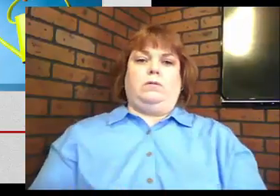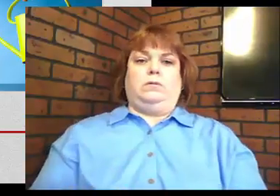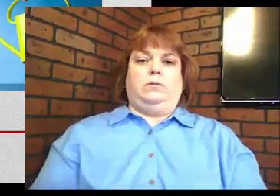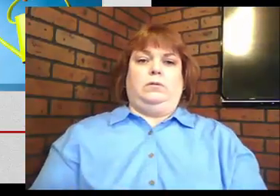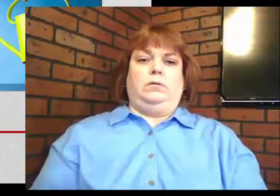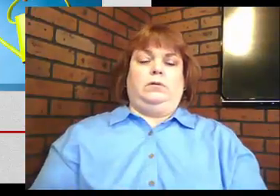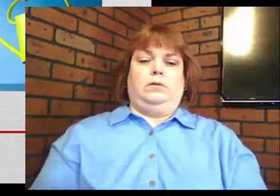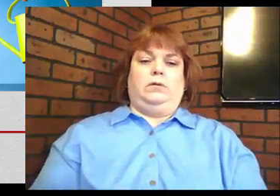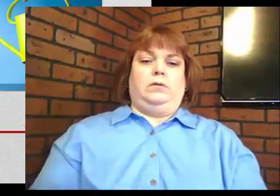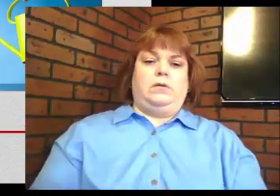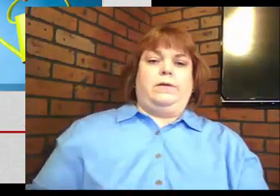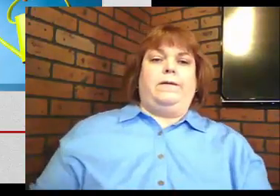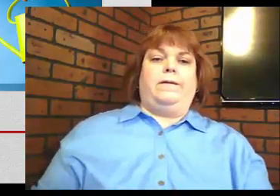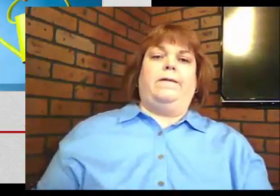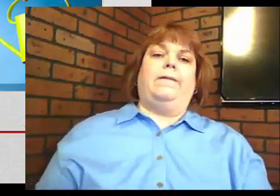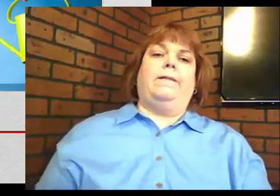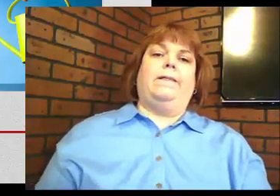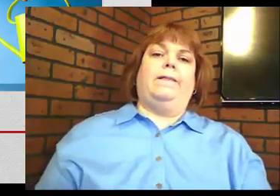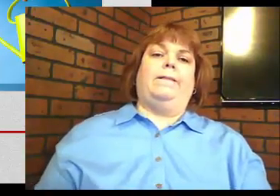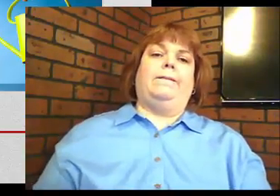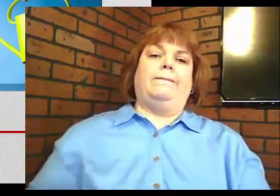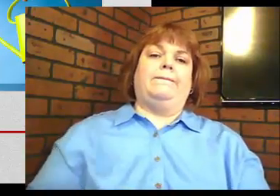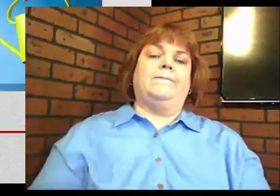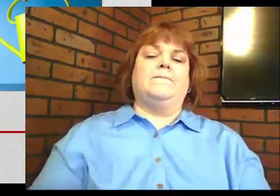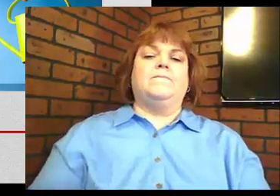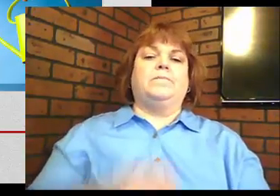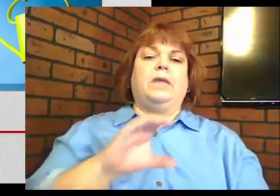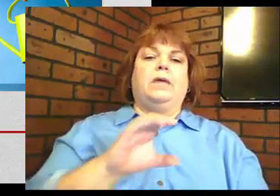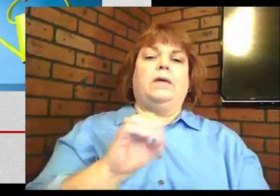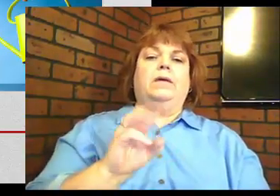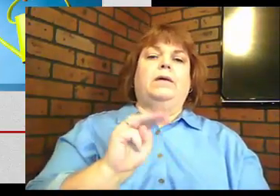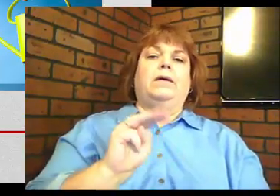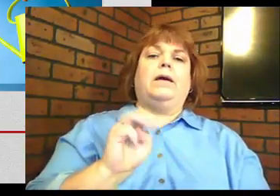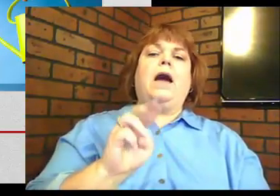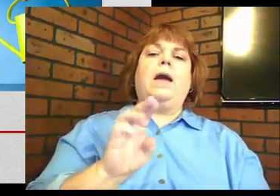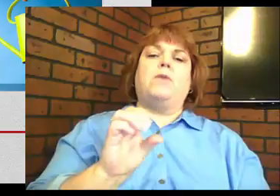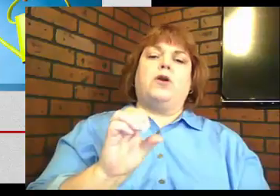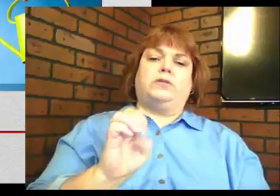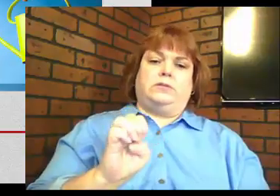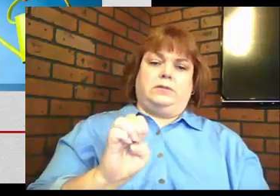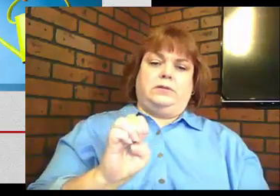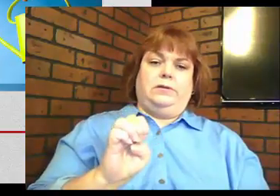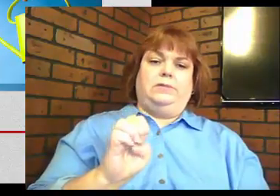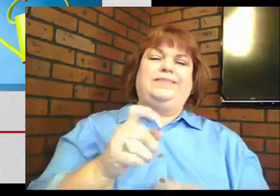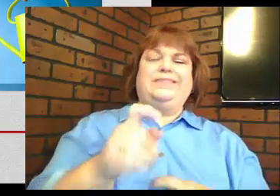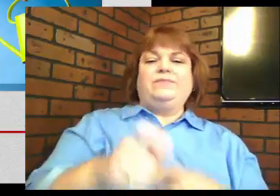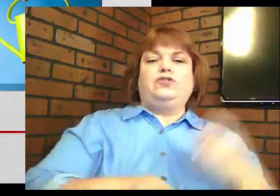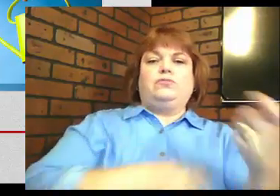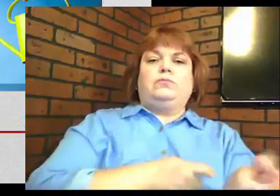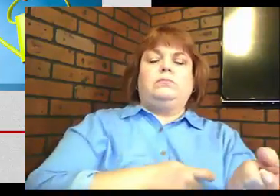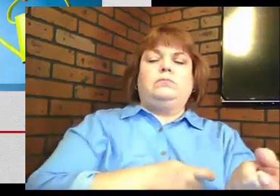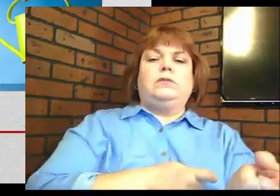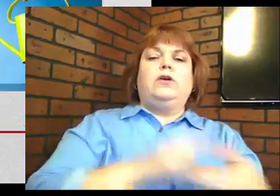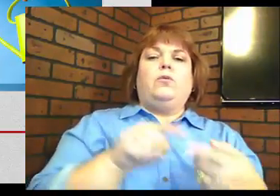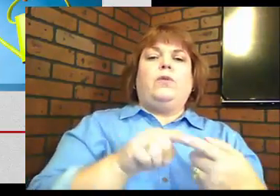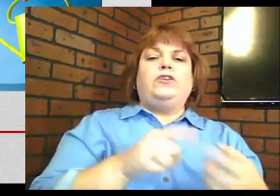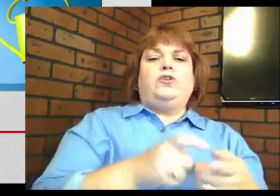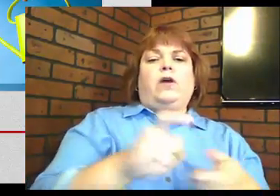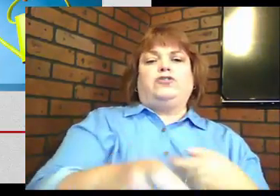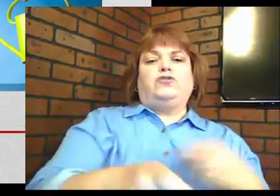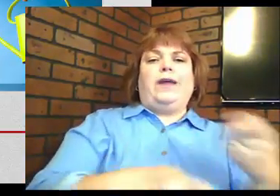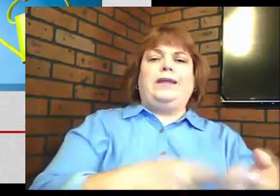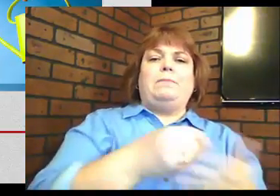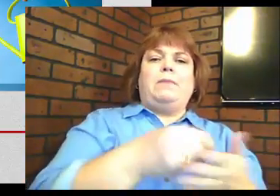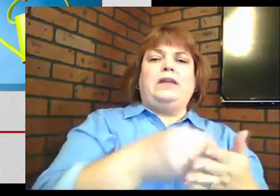happens? Maybe you cut on your leg, or you cut on your finger, or you hurt